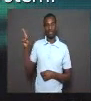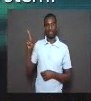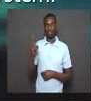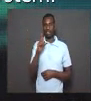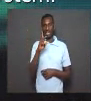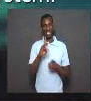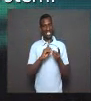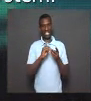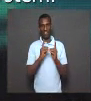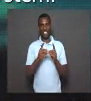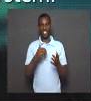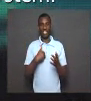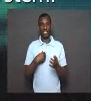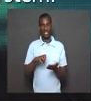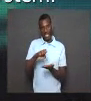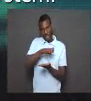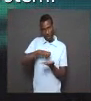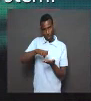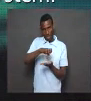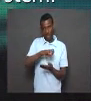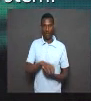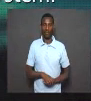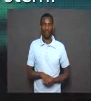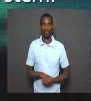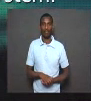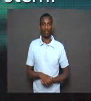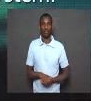Here is the definition for entropy.